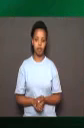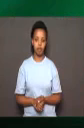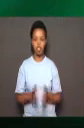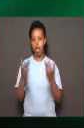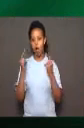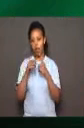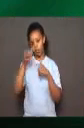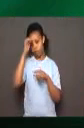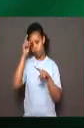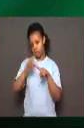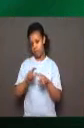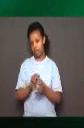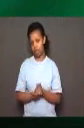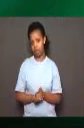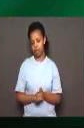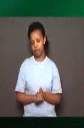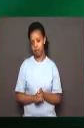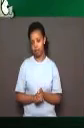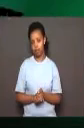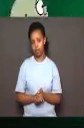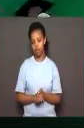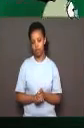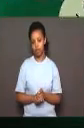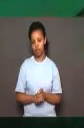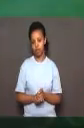Let's get back to our lesson.